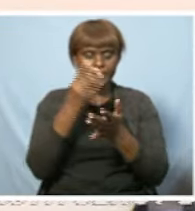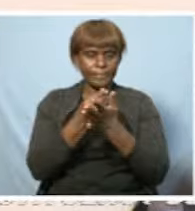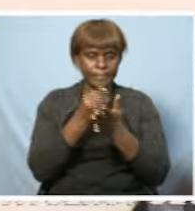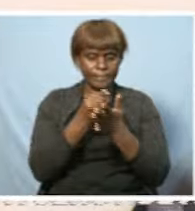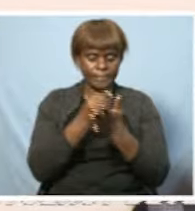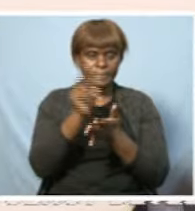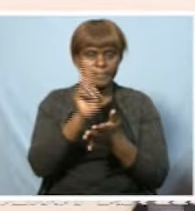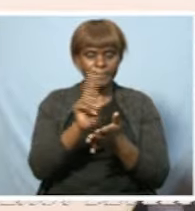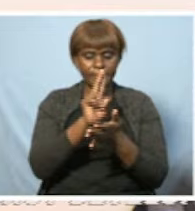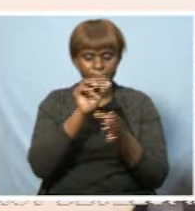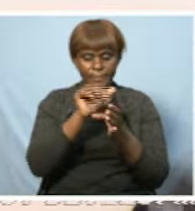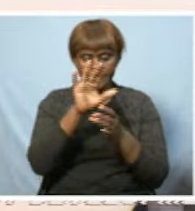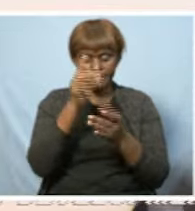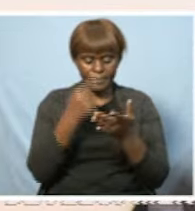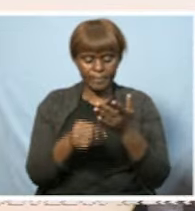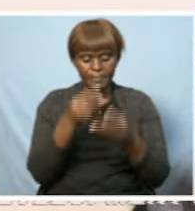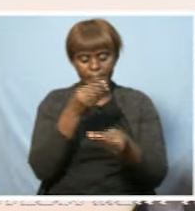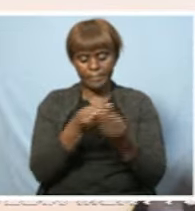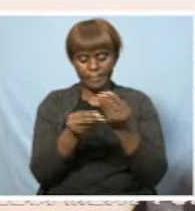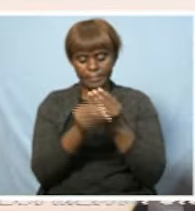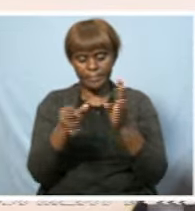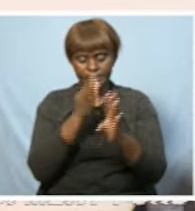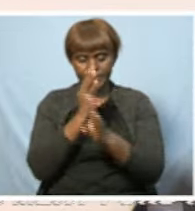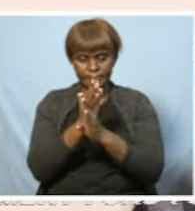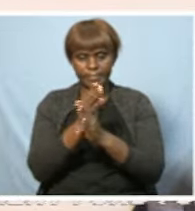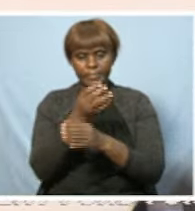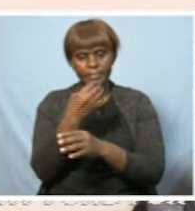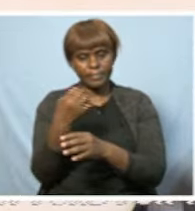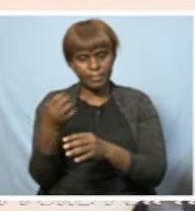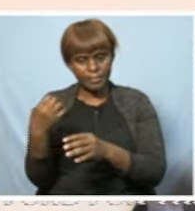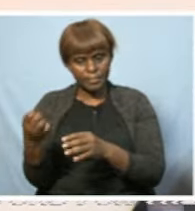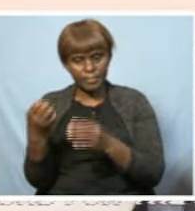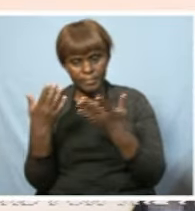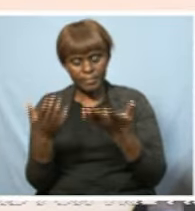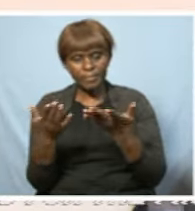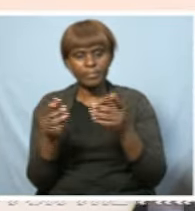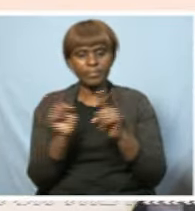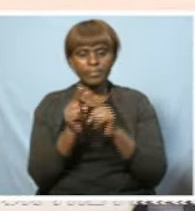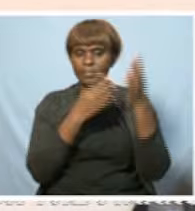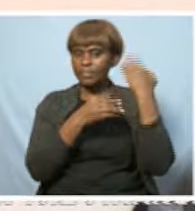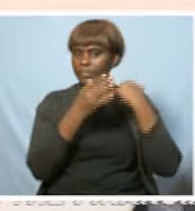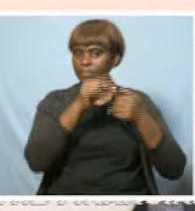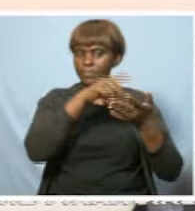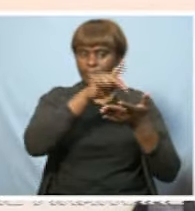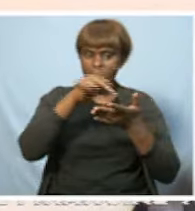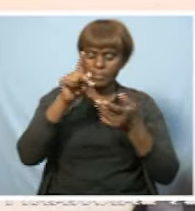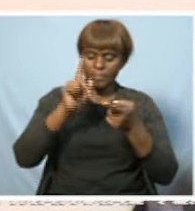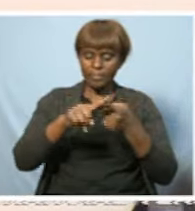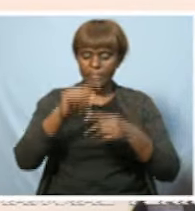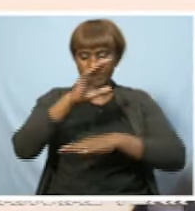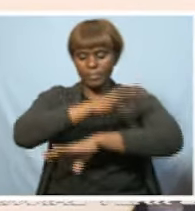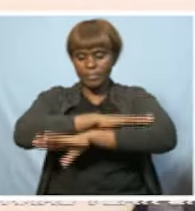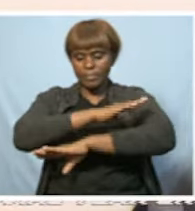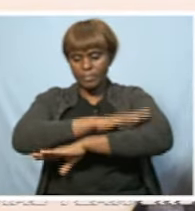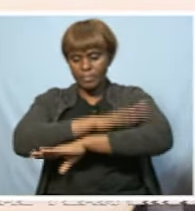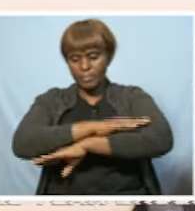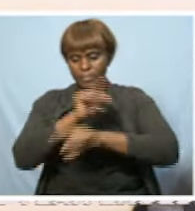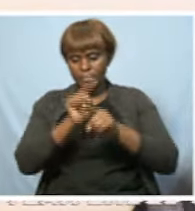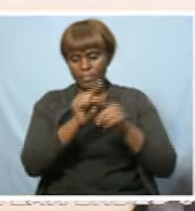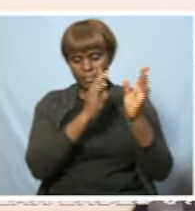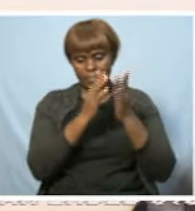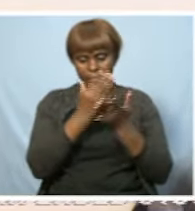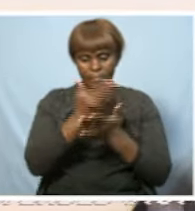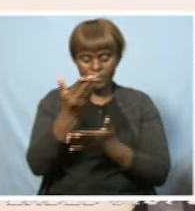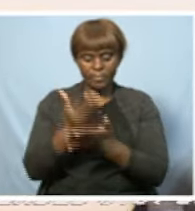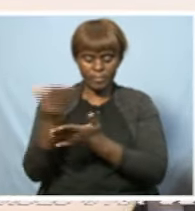on. A contribution towards earth-moving equipment, outstanding payment towards delivery of desks, procurement of